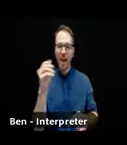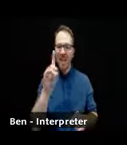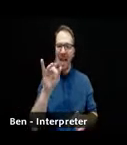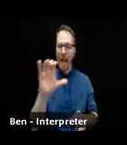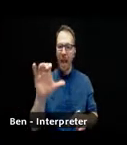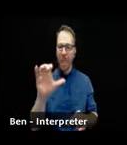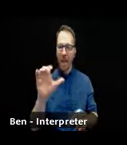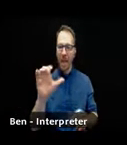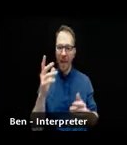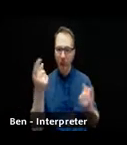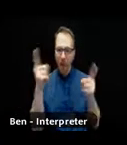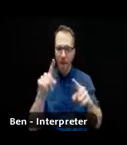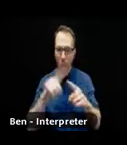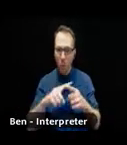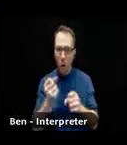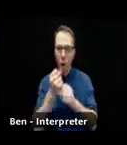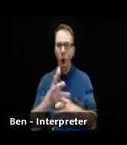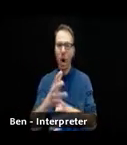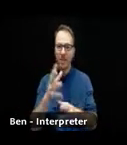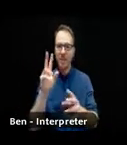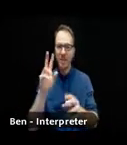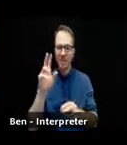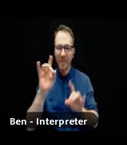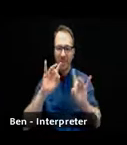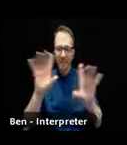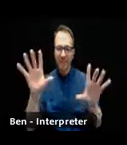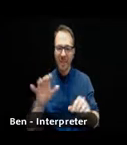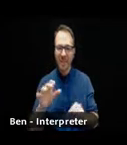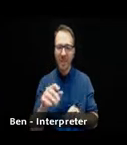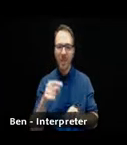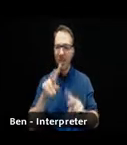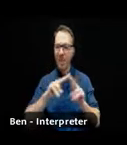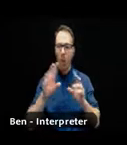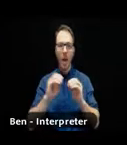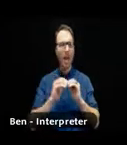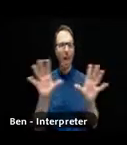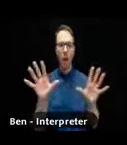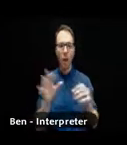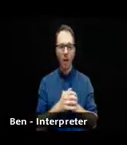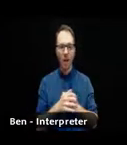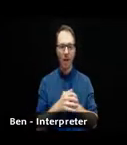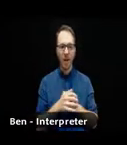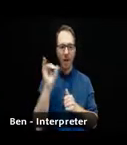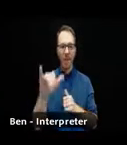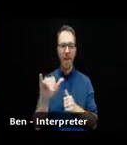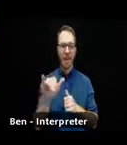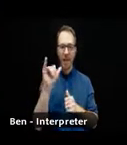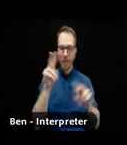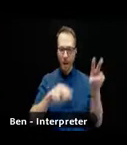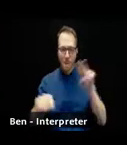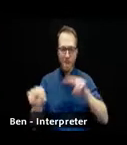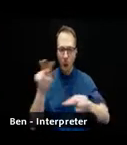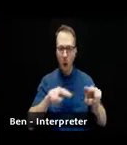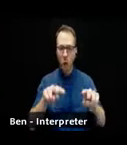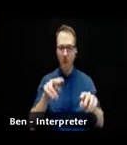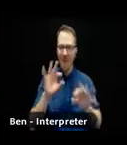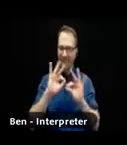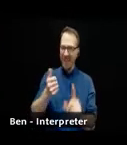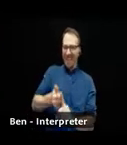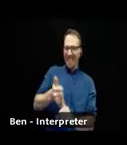to it, and none of this involves victim blaming, right? We're very, very clear, right? And that is that's monitoring in the sense of the family and the